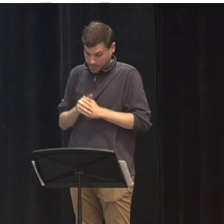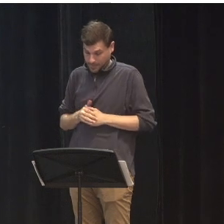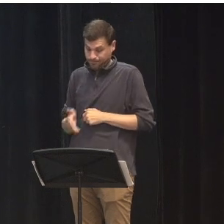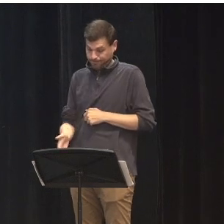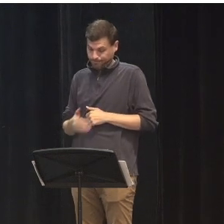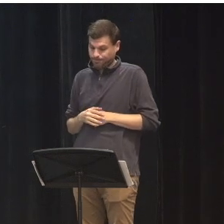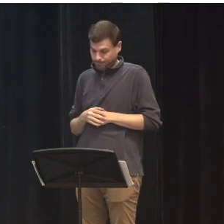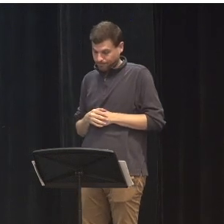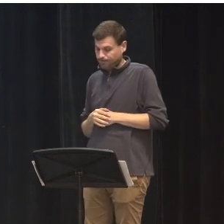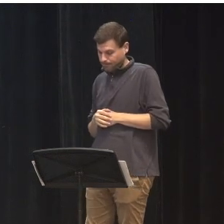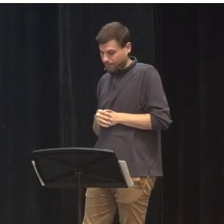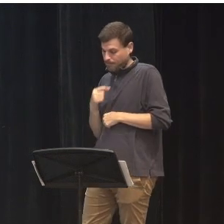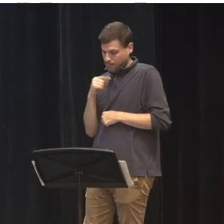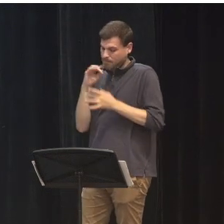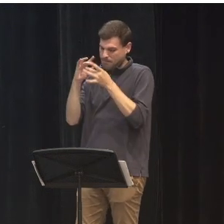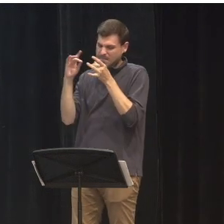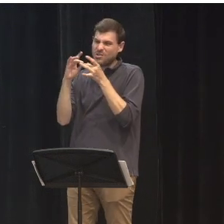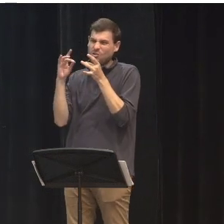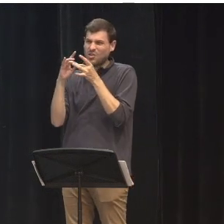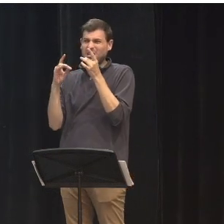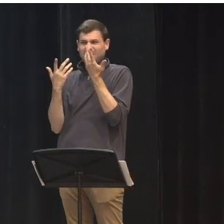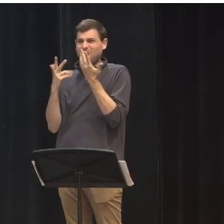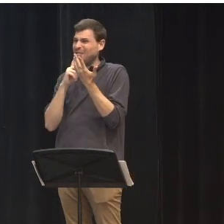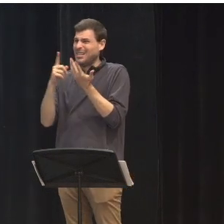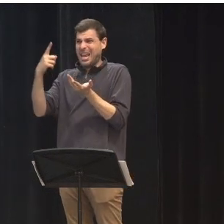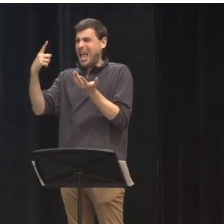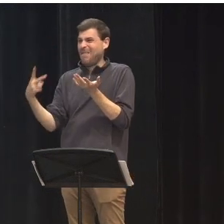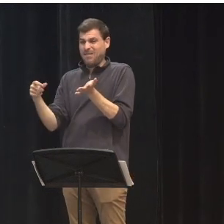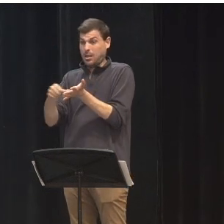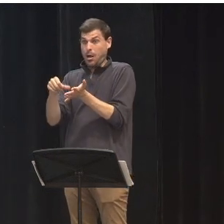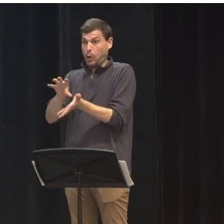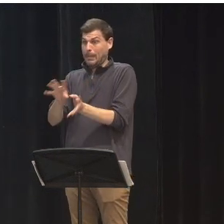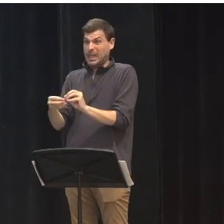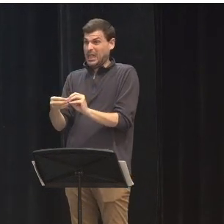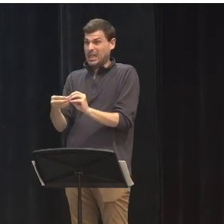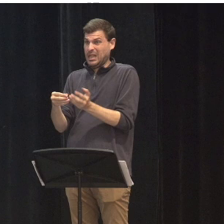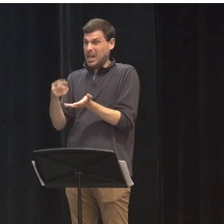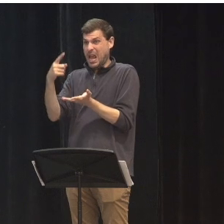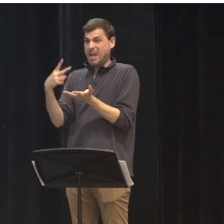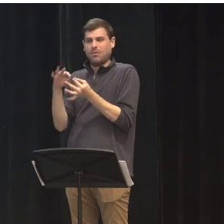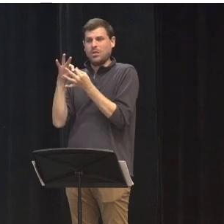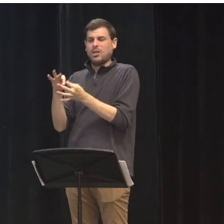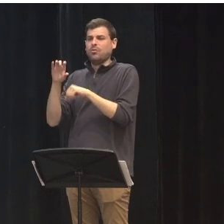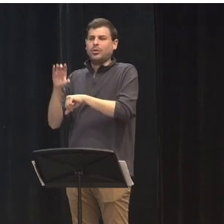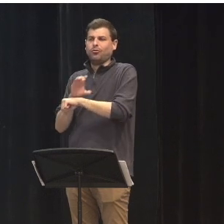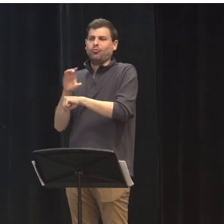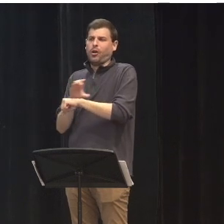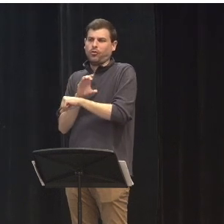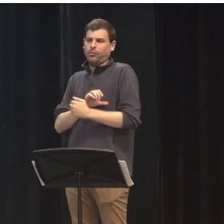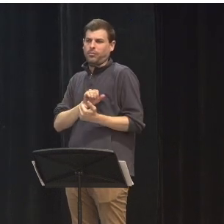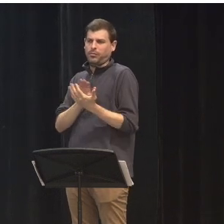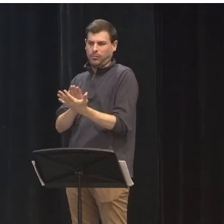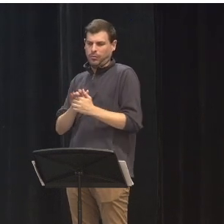As I said, about half of the document is related to the impacts of construction. We've